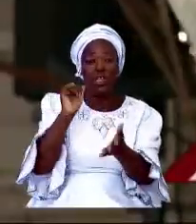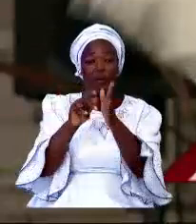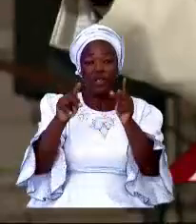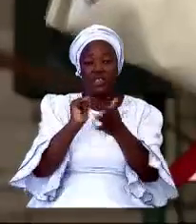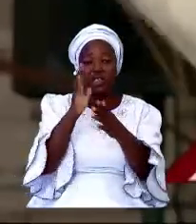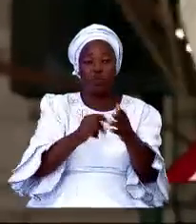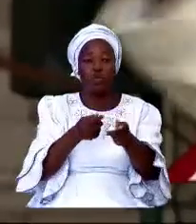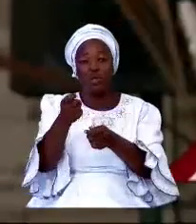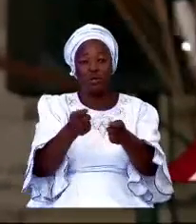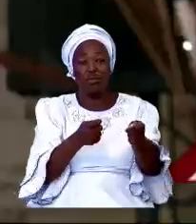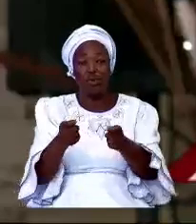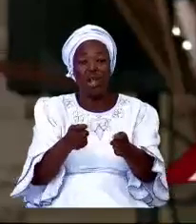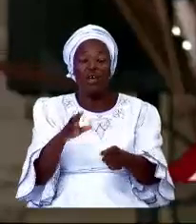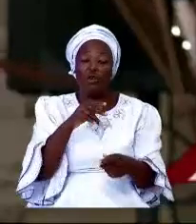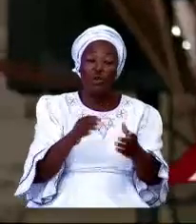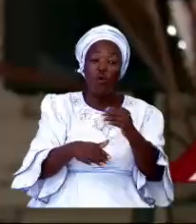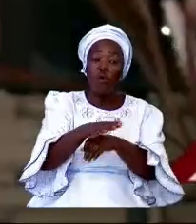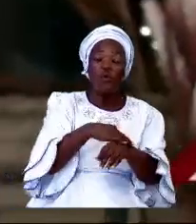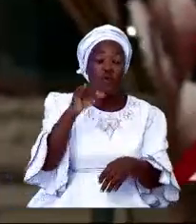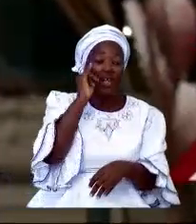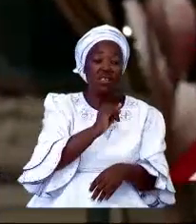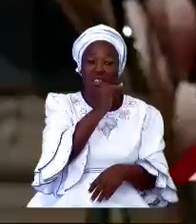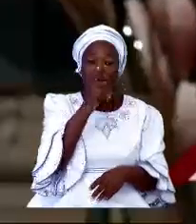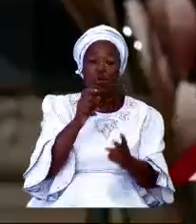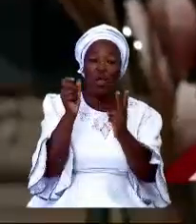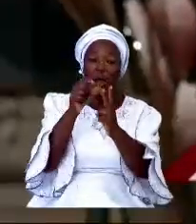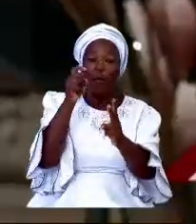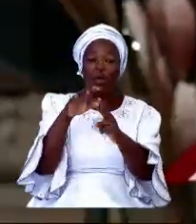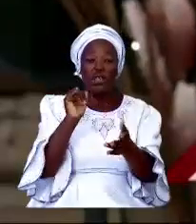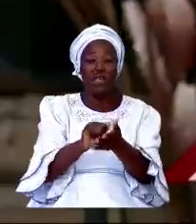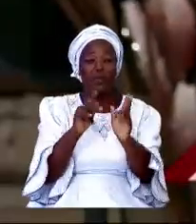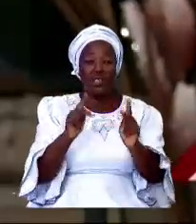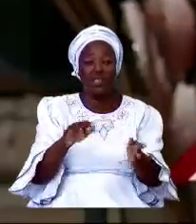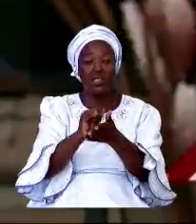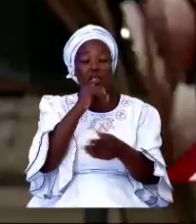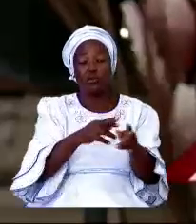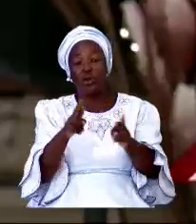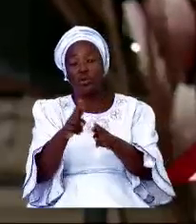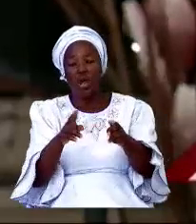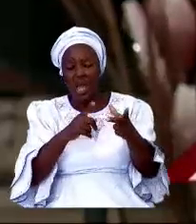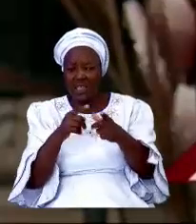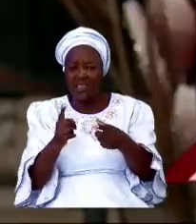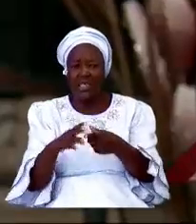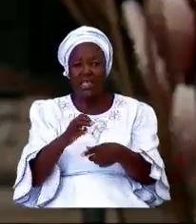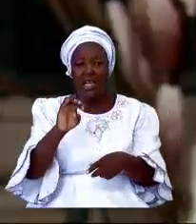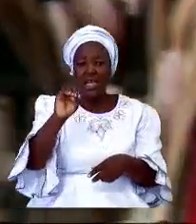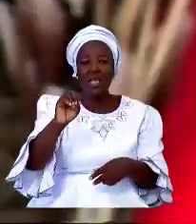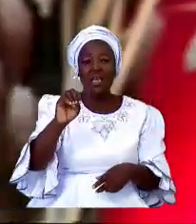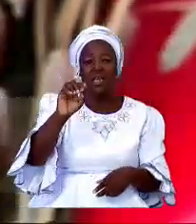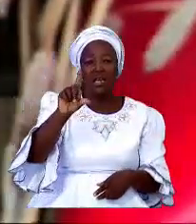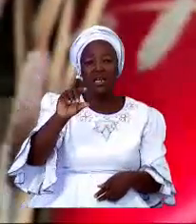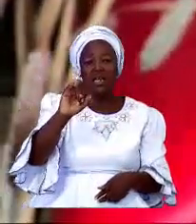the one that will rule. Over Israel, you will appoint the one that will rule.